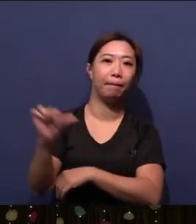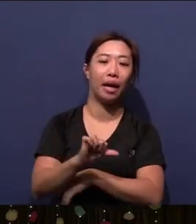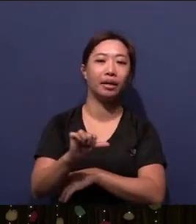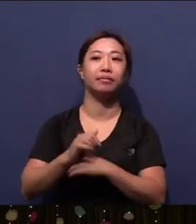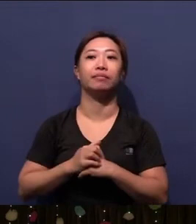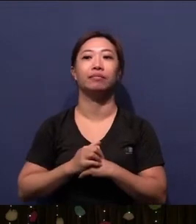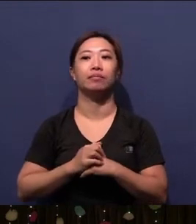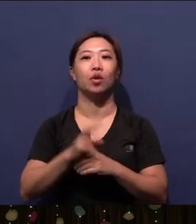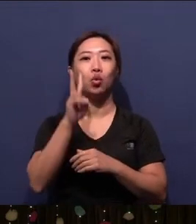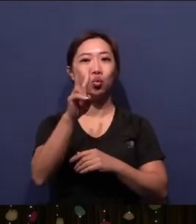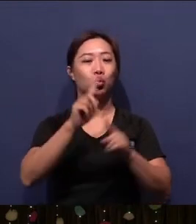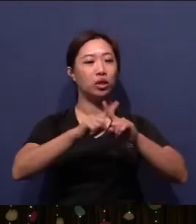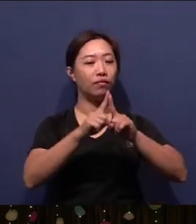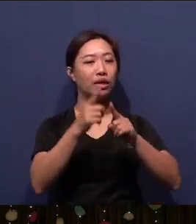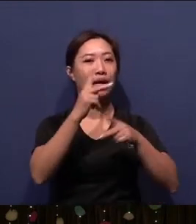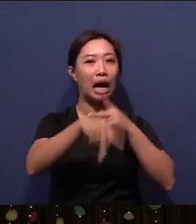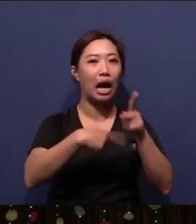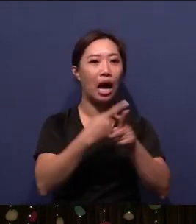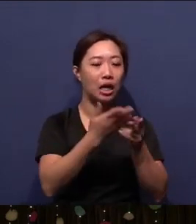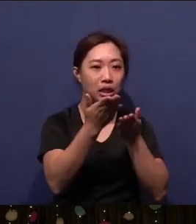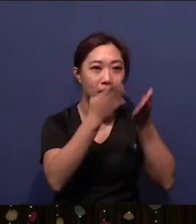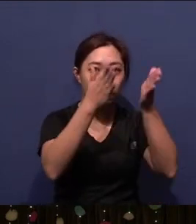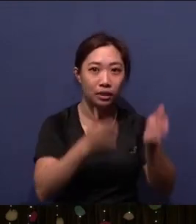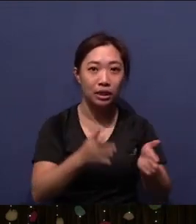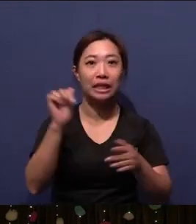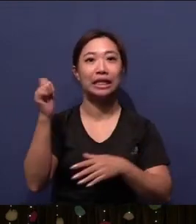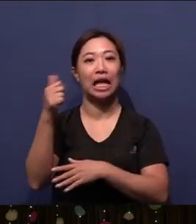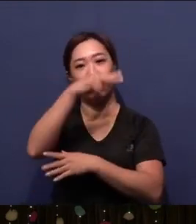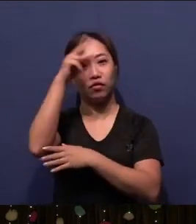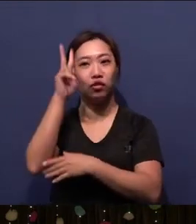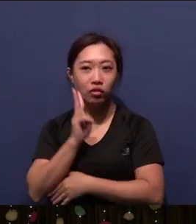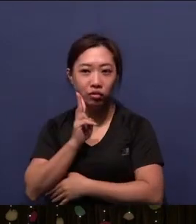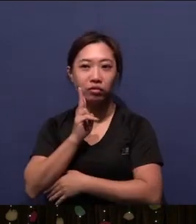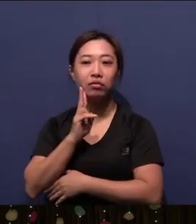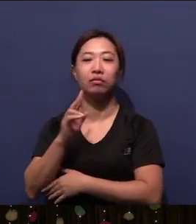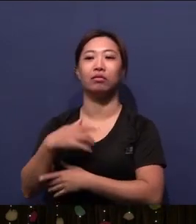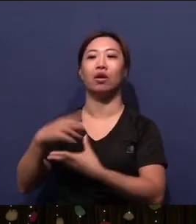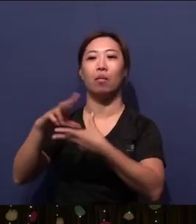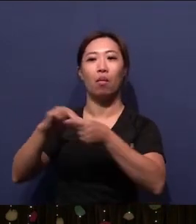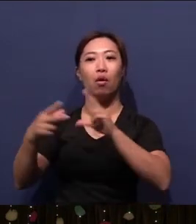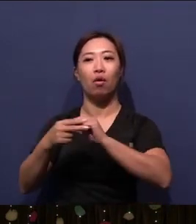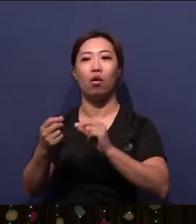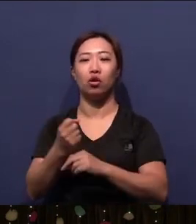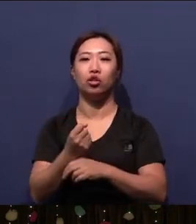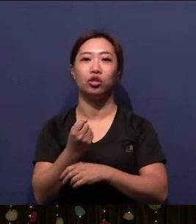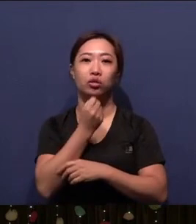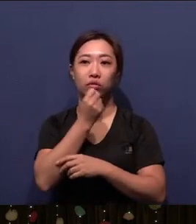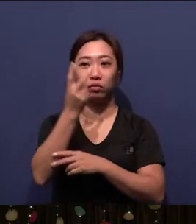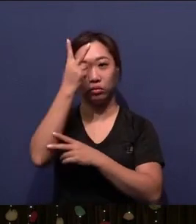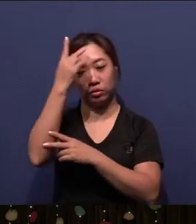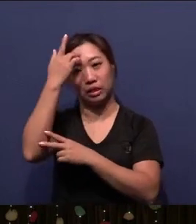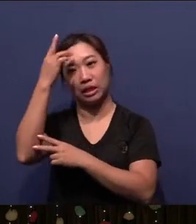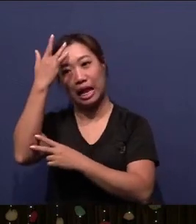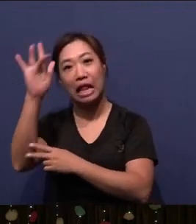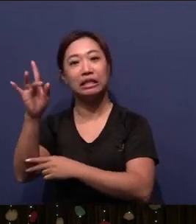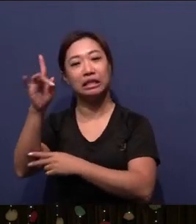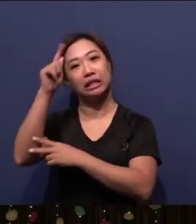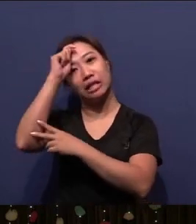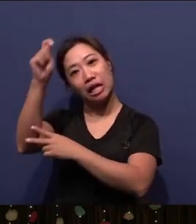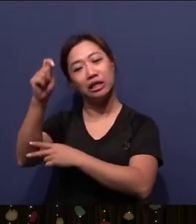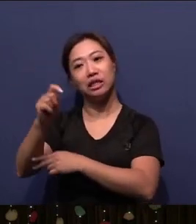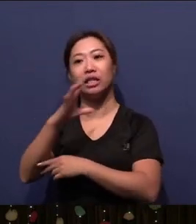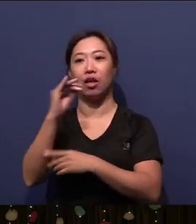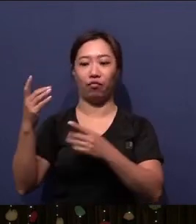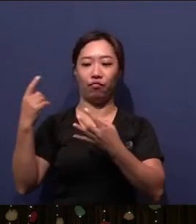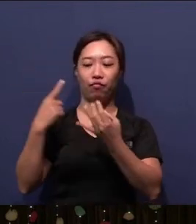about the two kinds of servants. He mentioned about the 10 virgins. He mentioned about the parable of the gold or parable of the talents. And finally, the